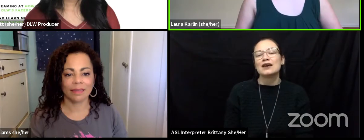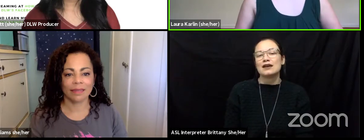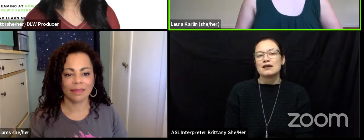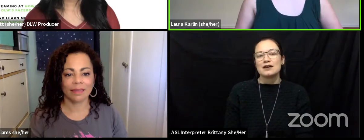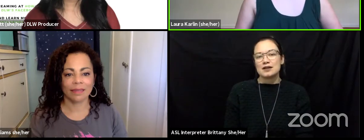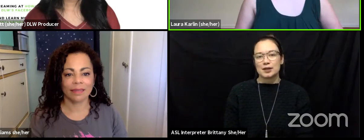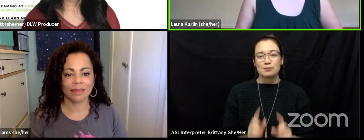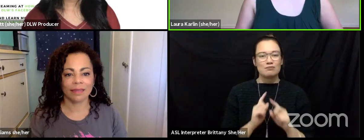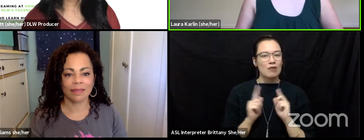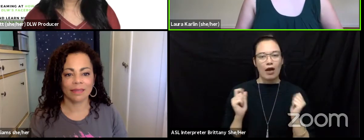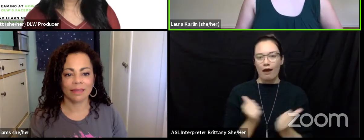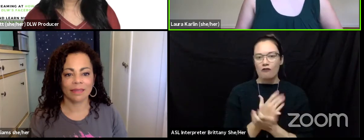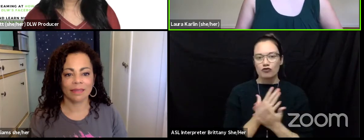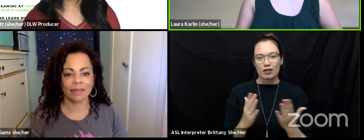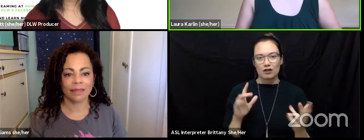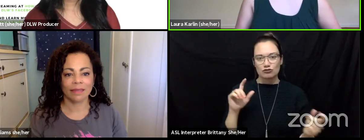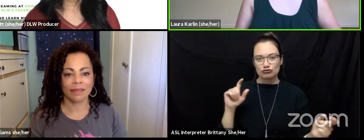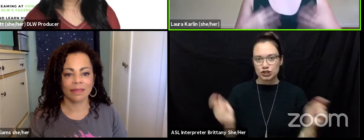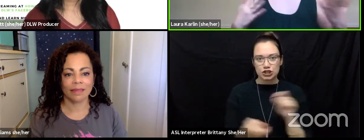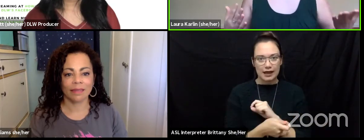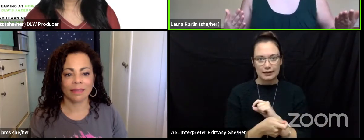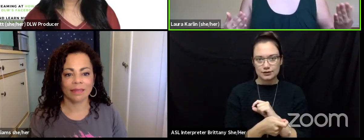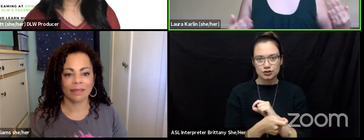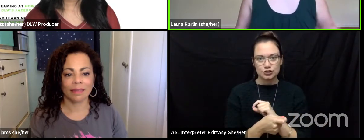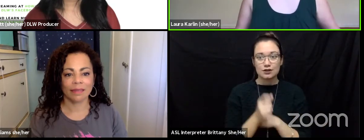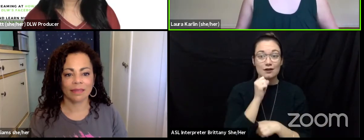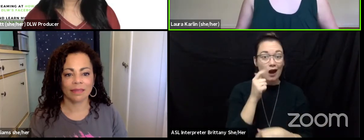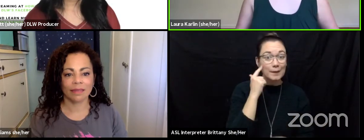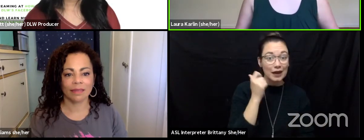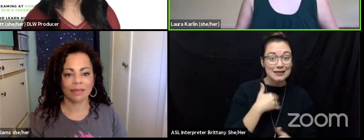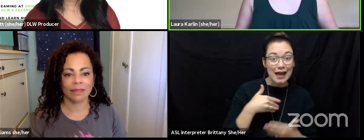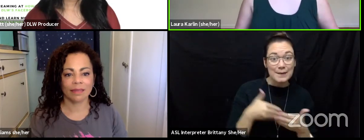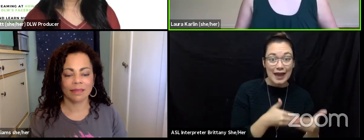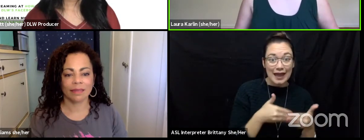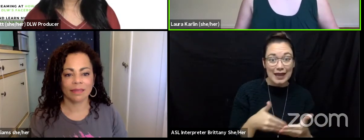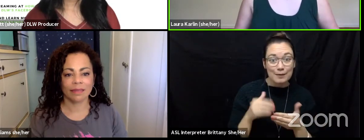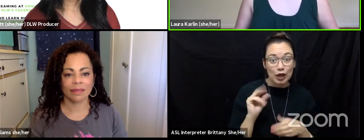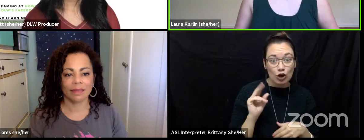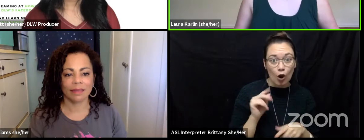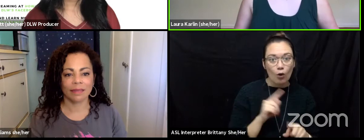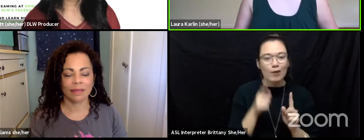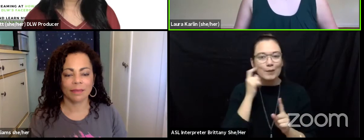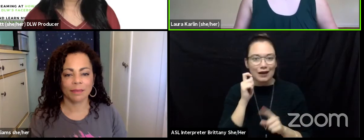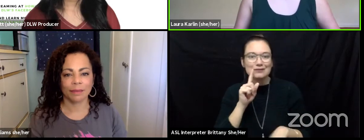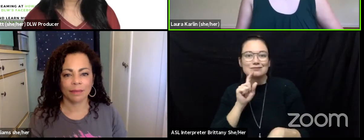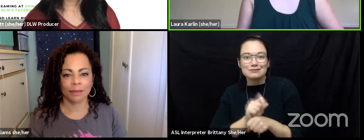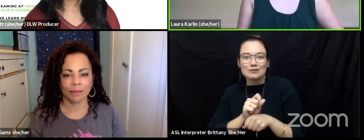everything had changed, not just because I had had a baby, but because the entire world was different,